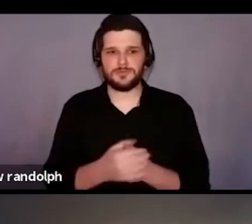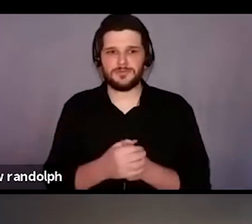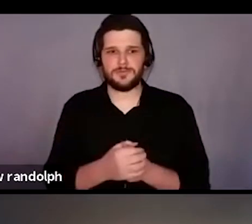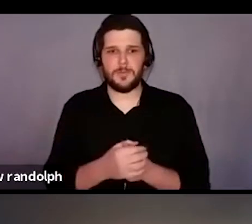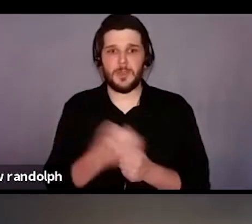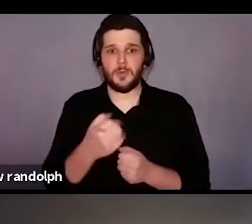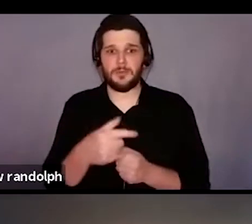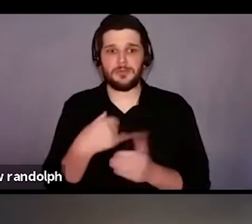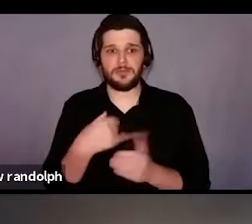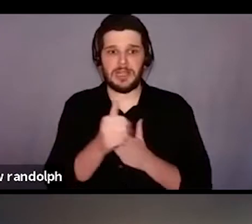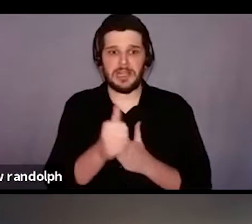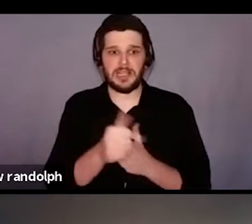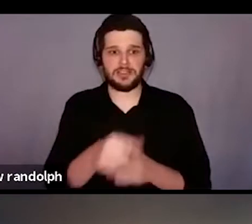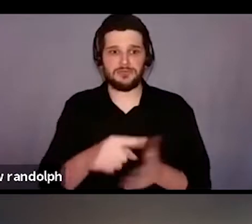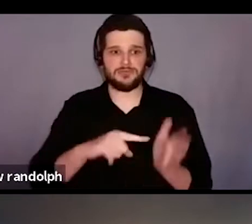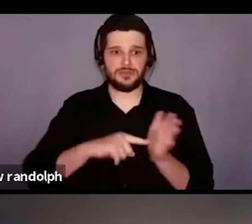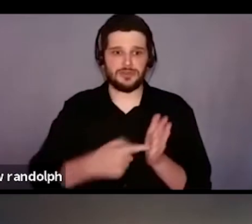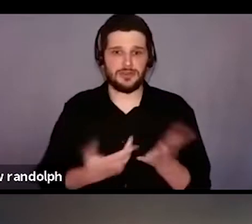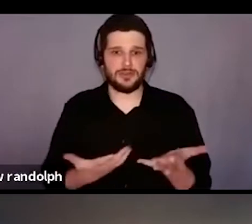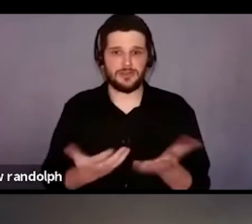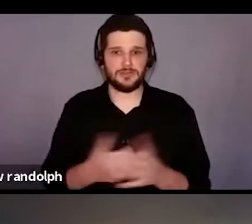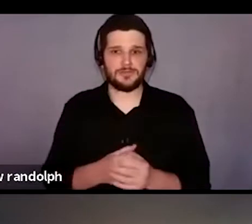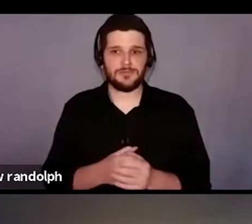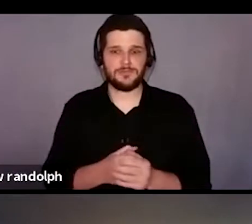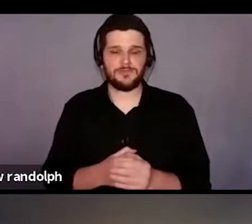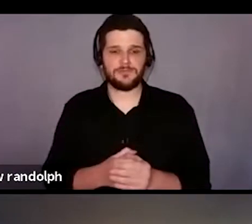a lead in there? Yes.